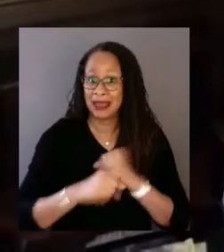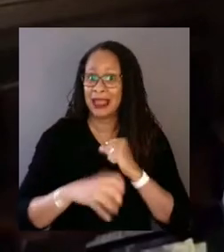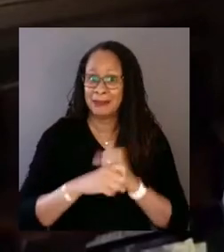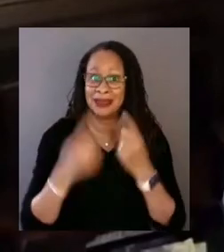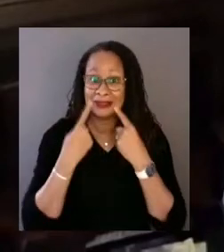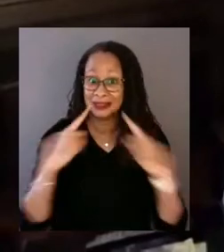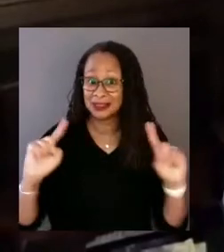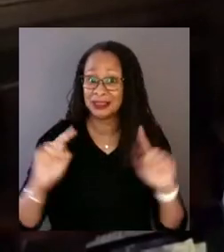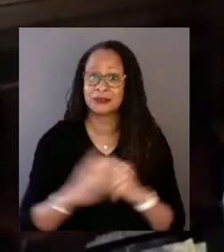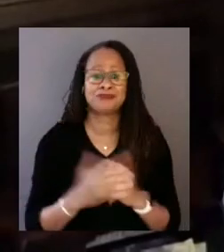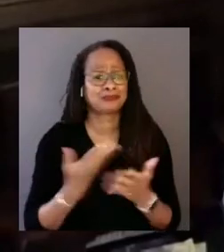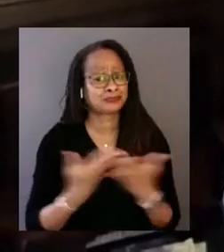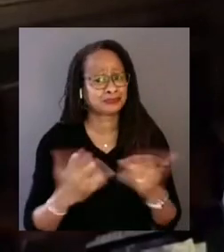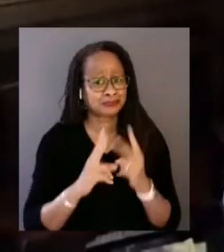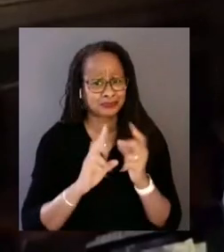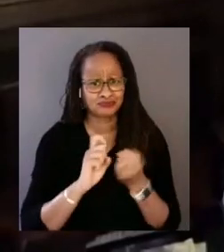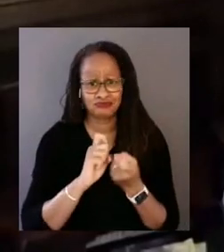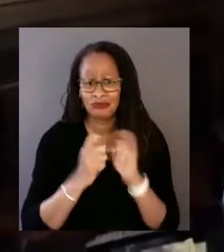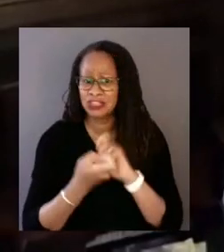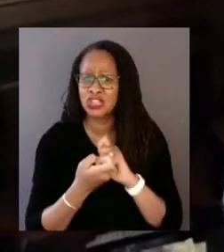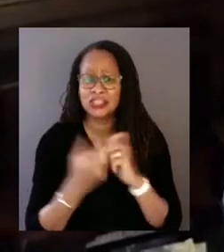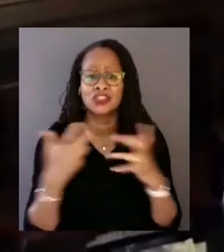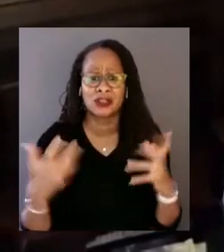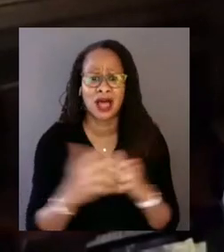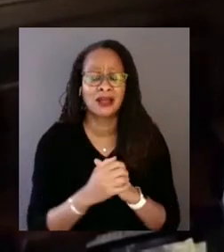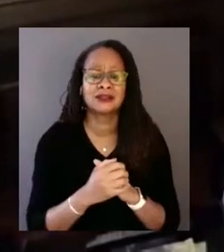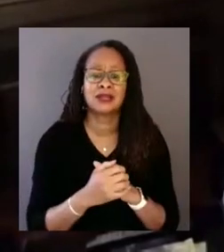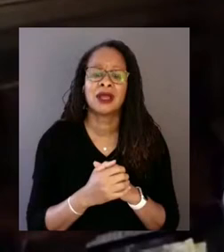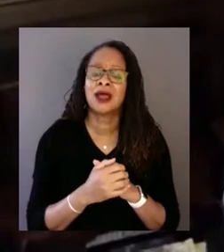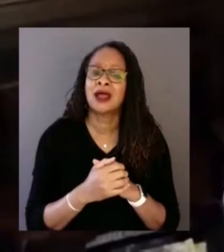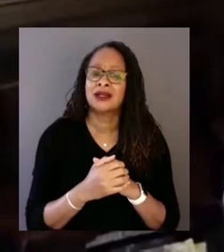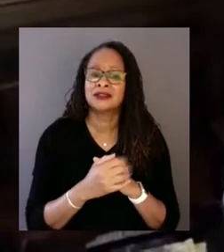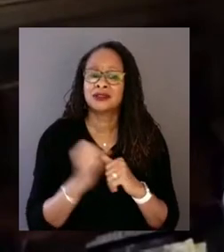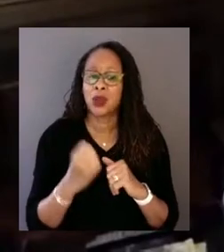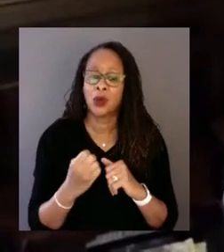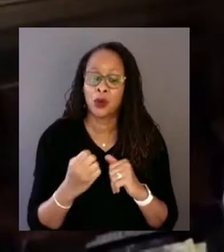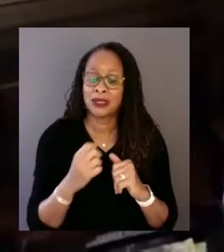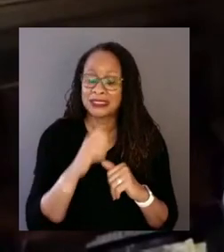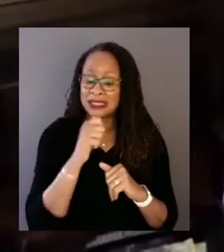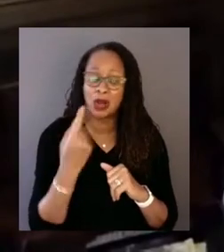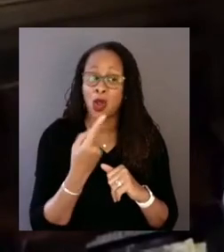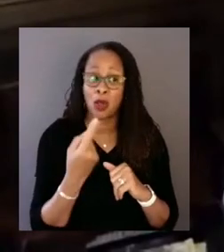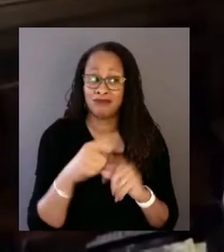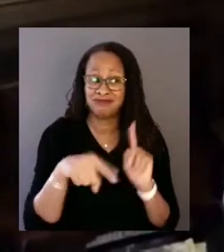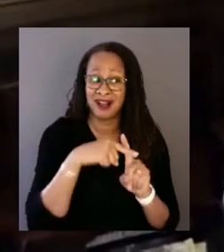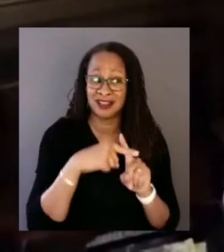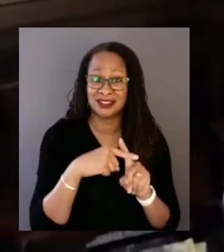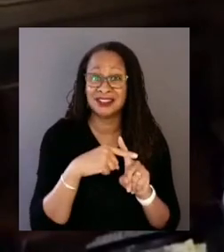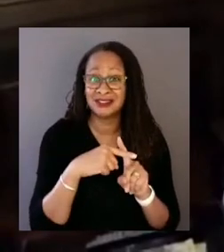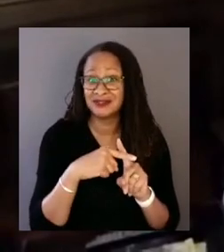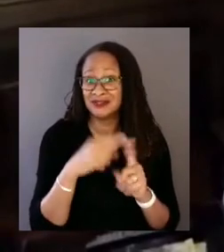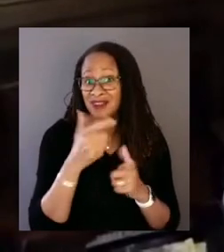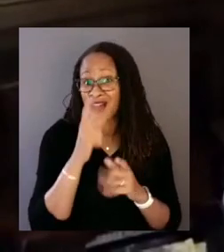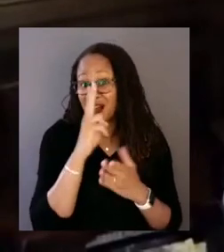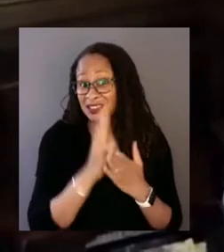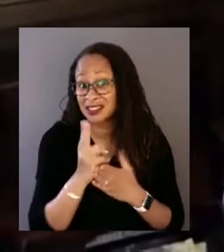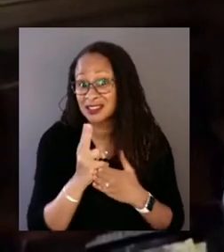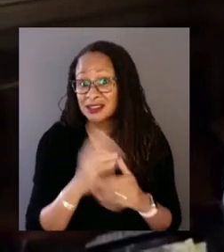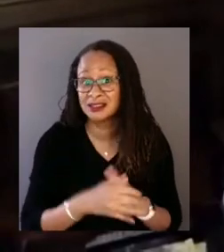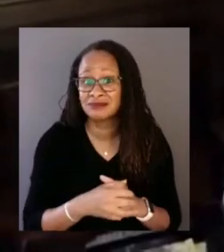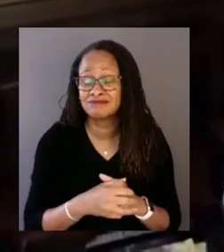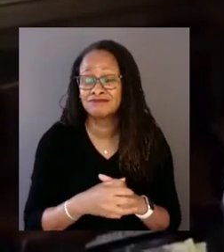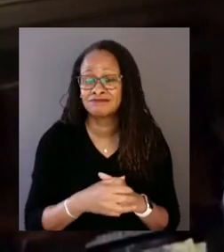changed, and not all for the better, to be totally honest. So I think